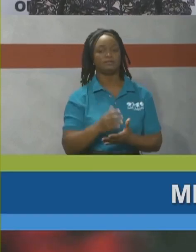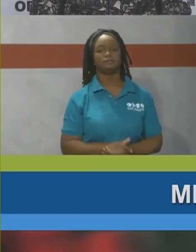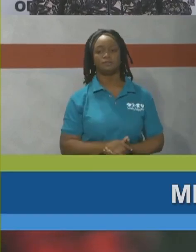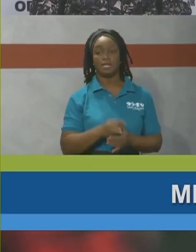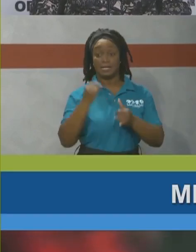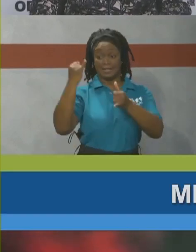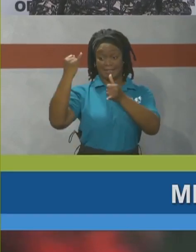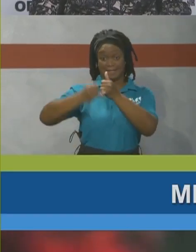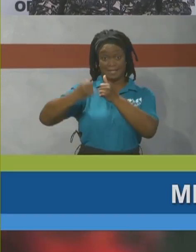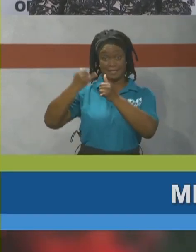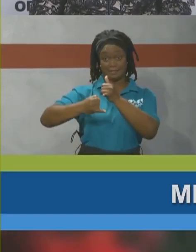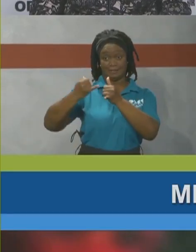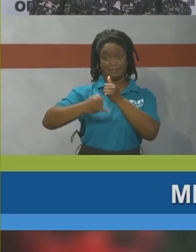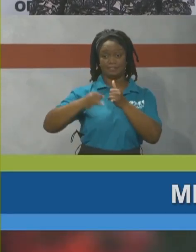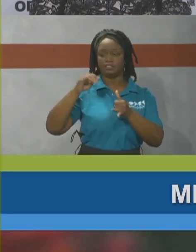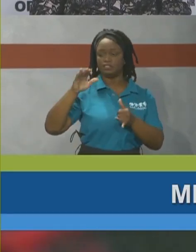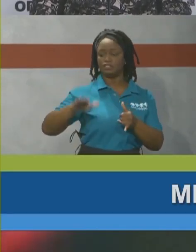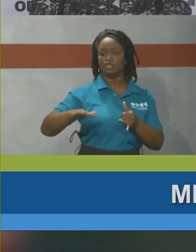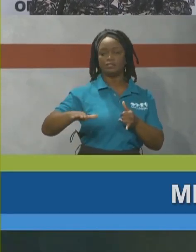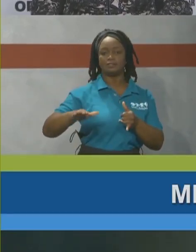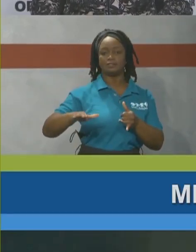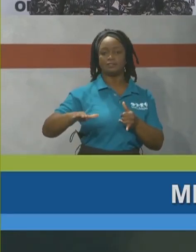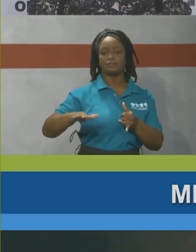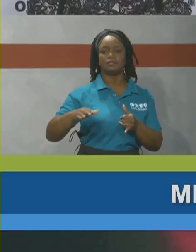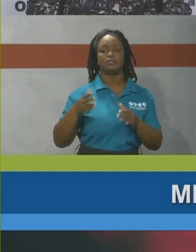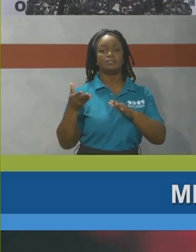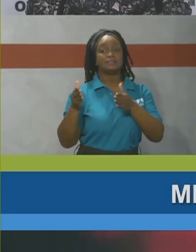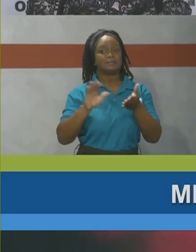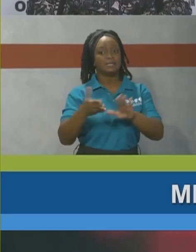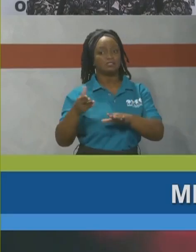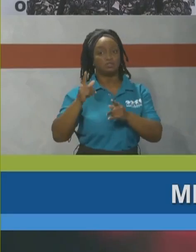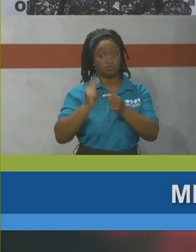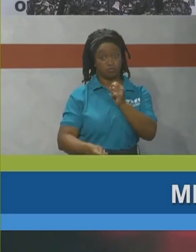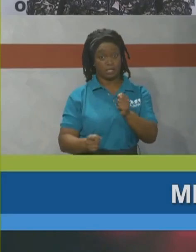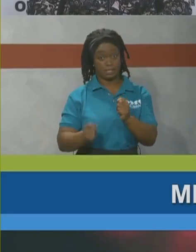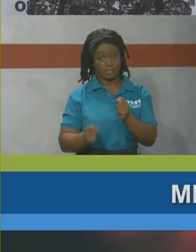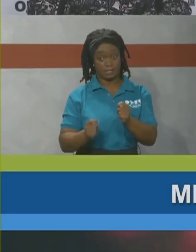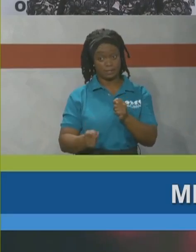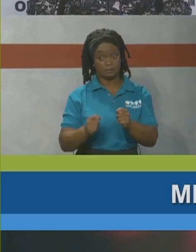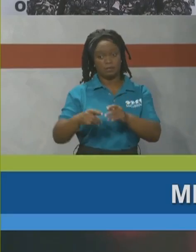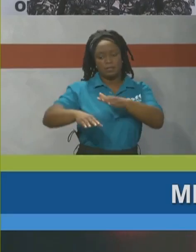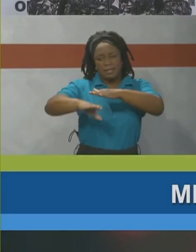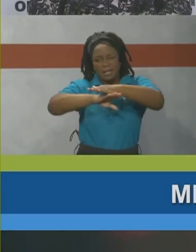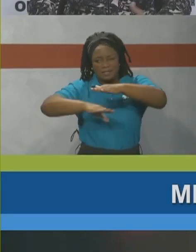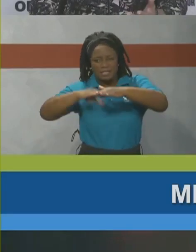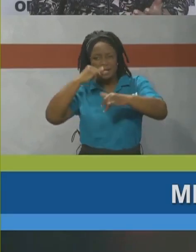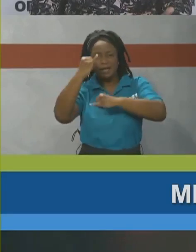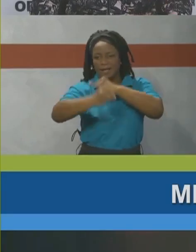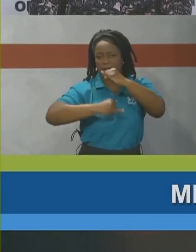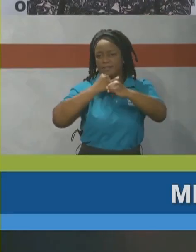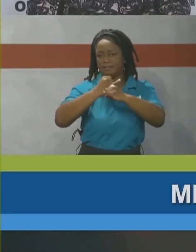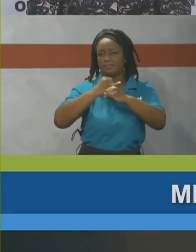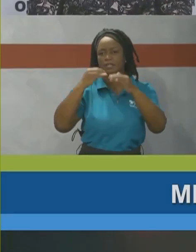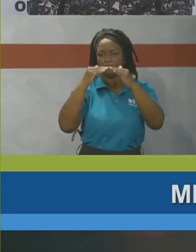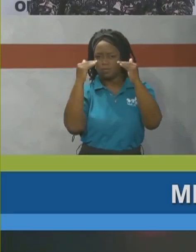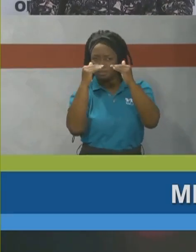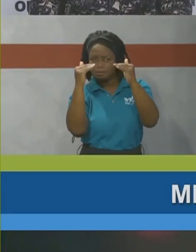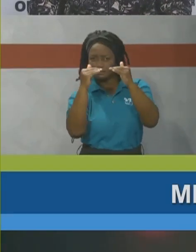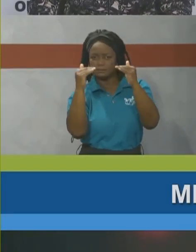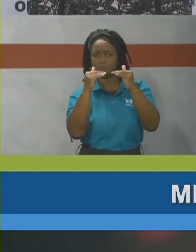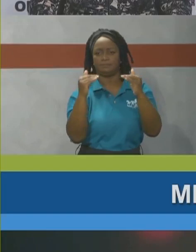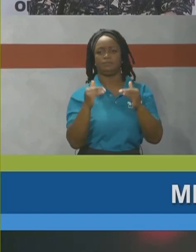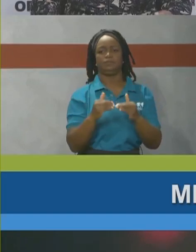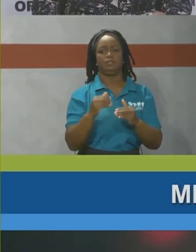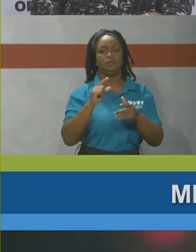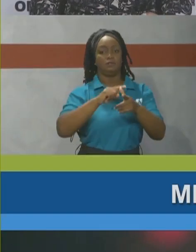child mortality rate in Trinidad is below international standards. So there are three things I look